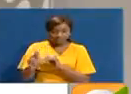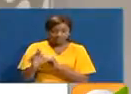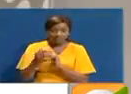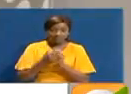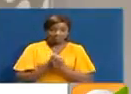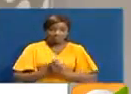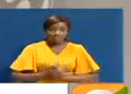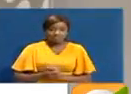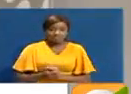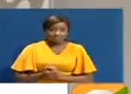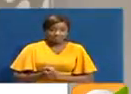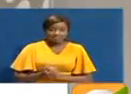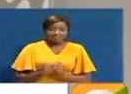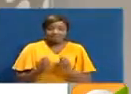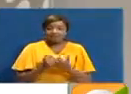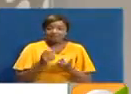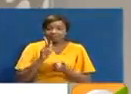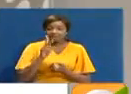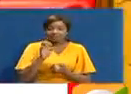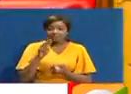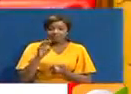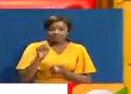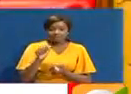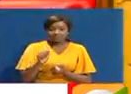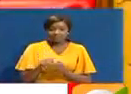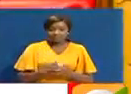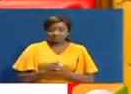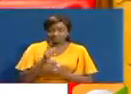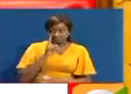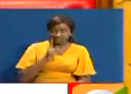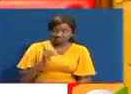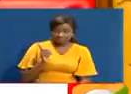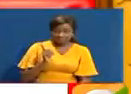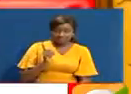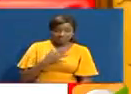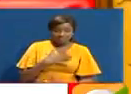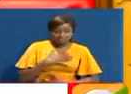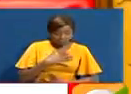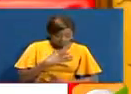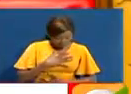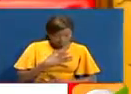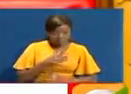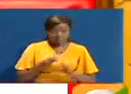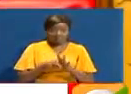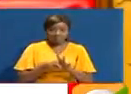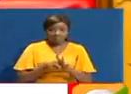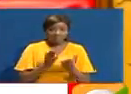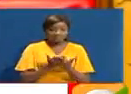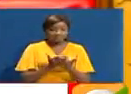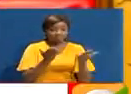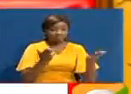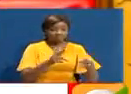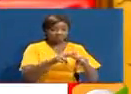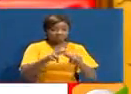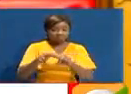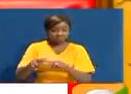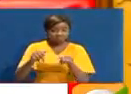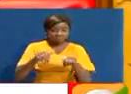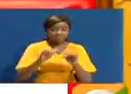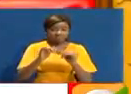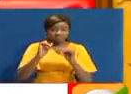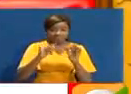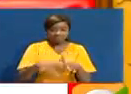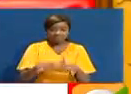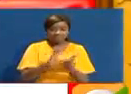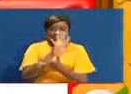pedestrians at Kemsa. Honorable members, the members seated at the assembly,